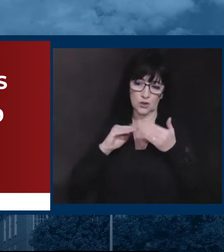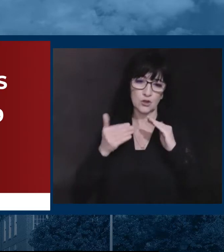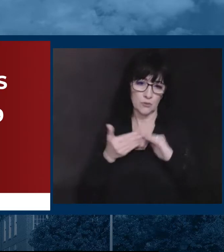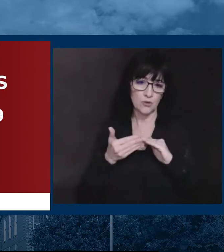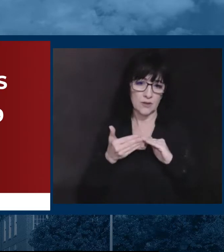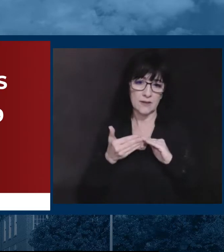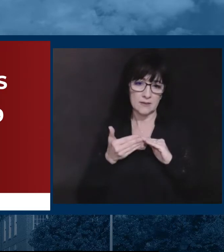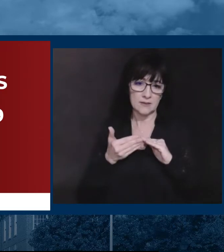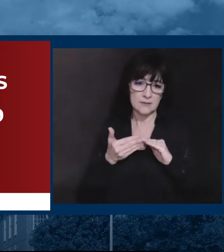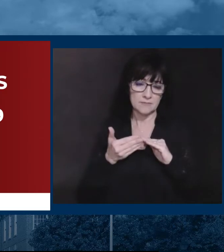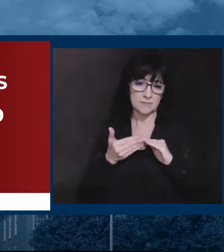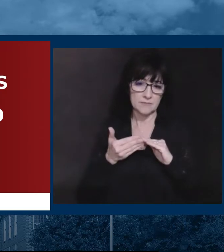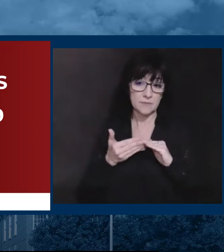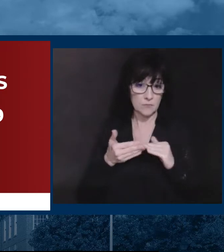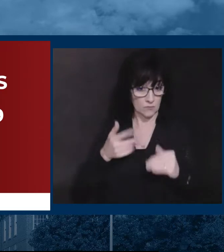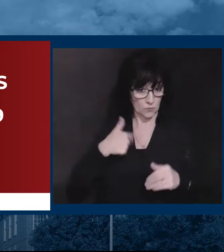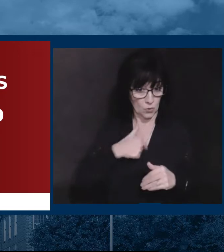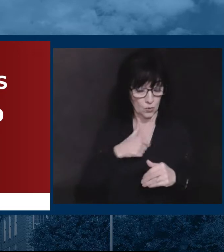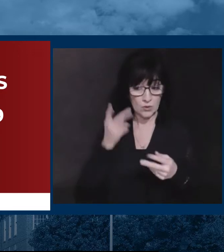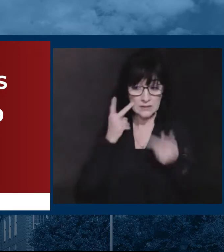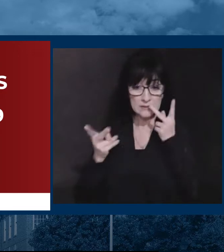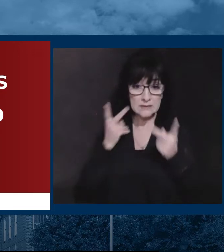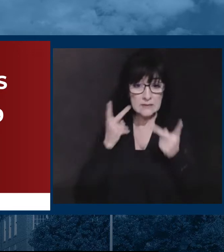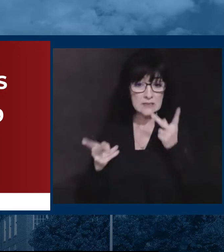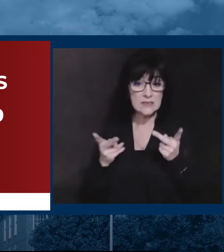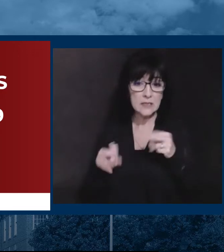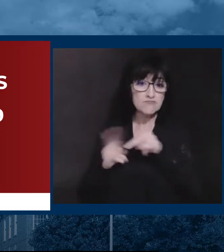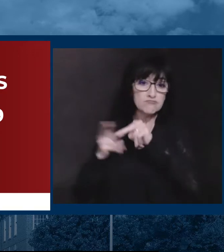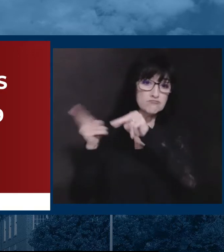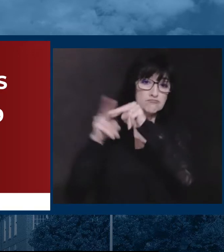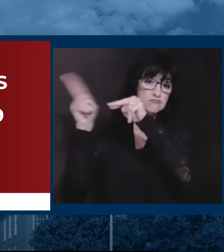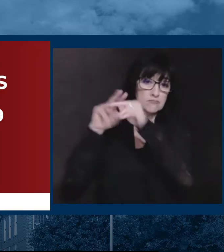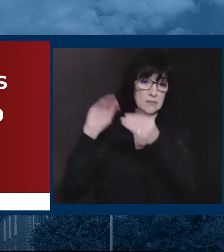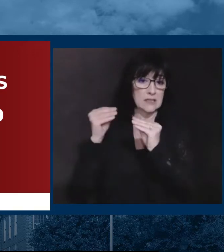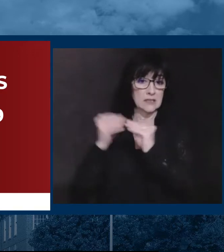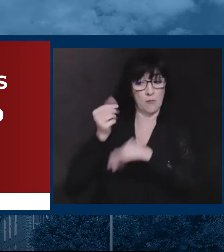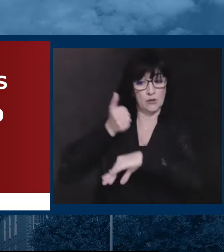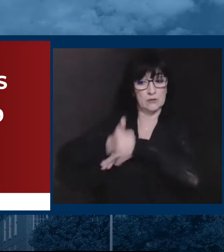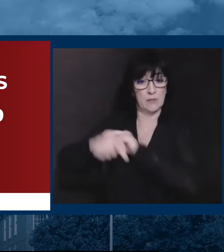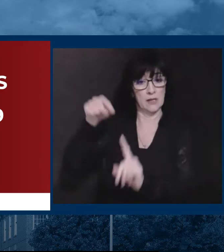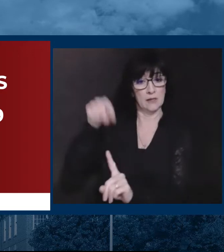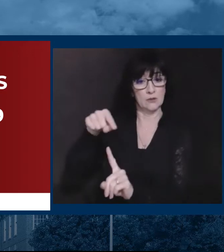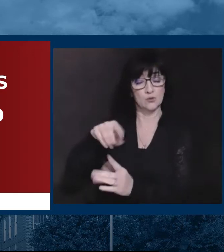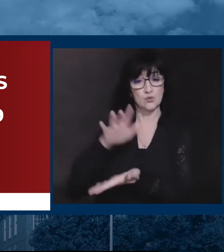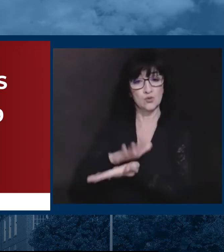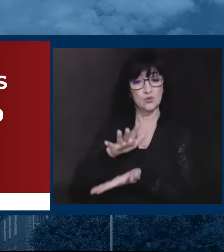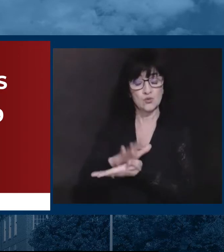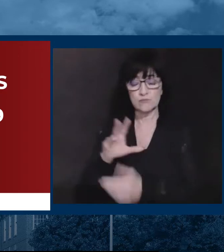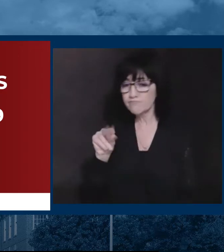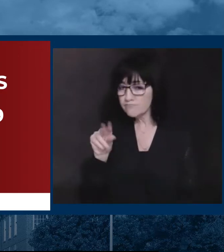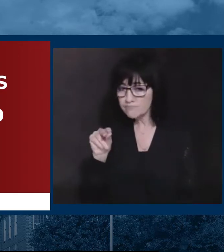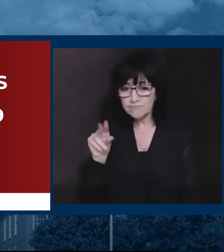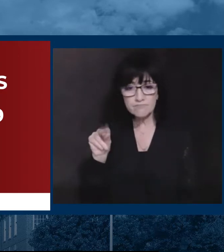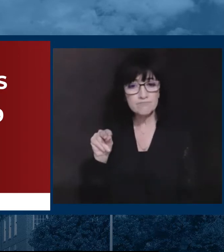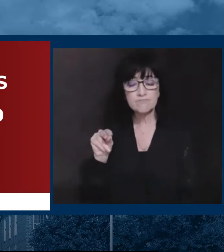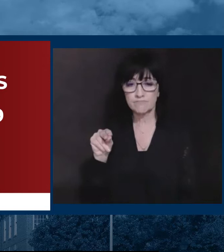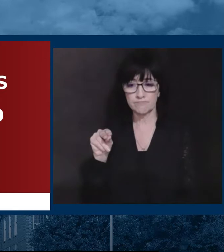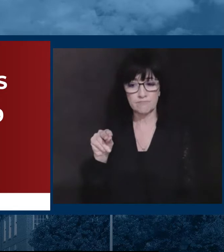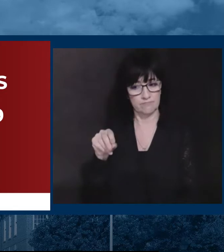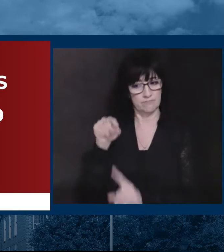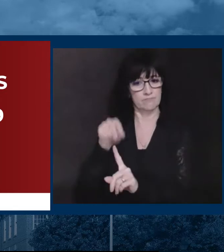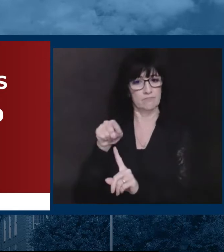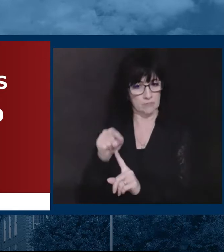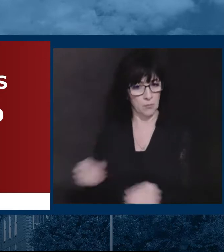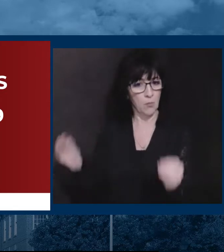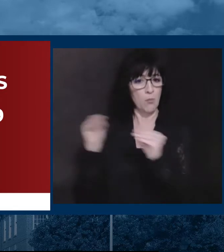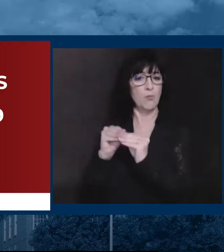seen measurable community spread in the school systems themselves. They're safer than other places in